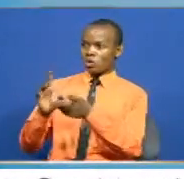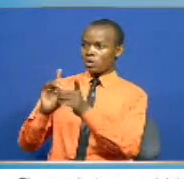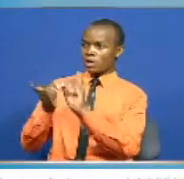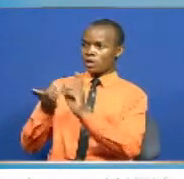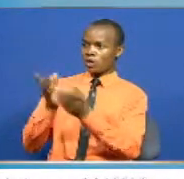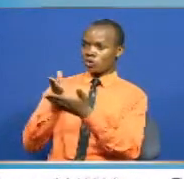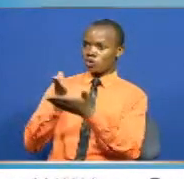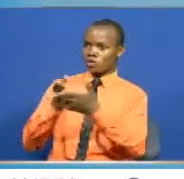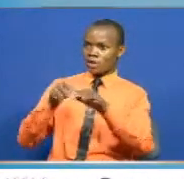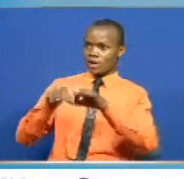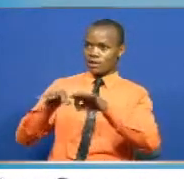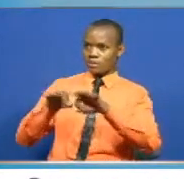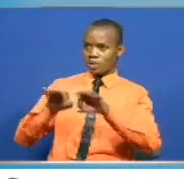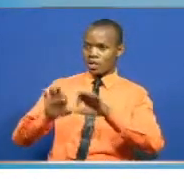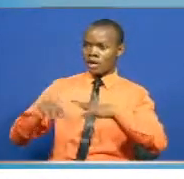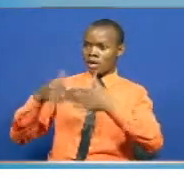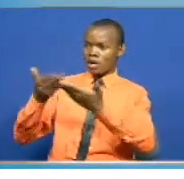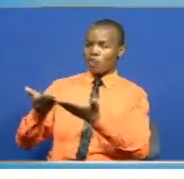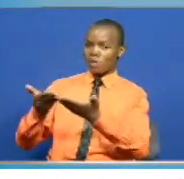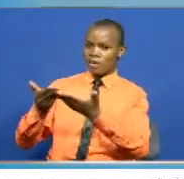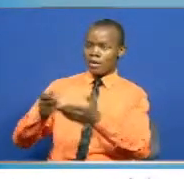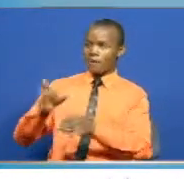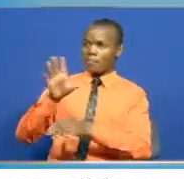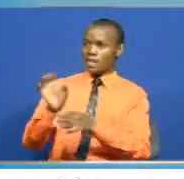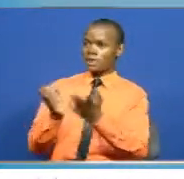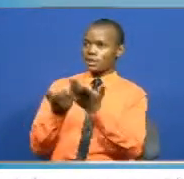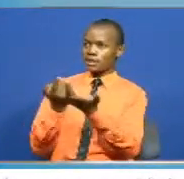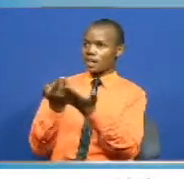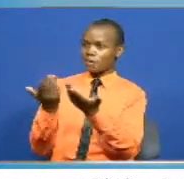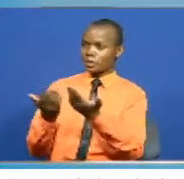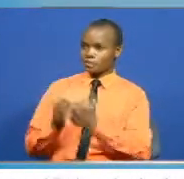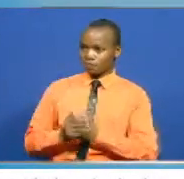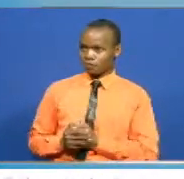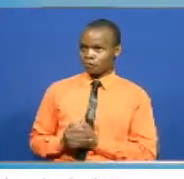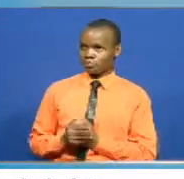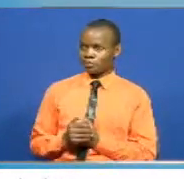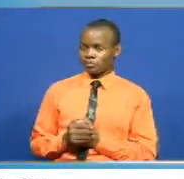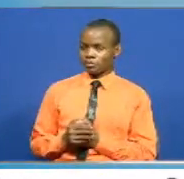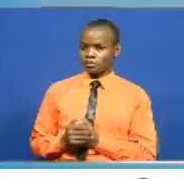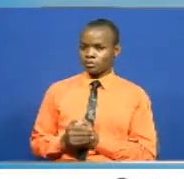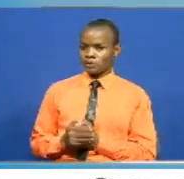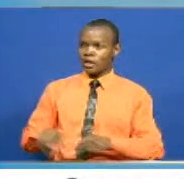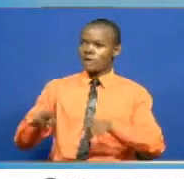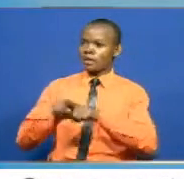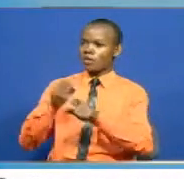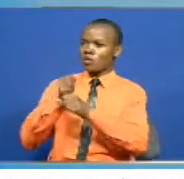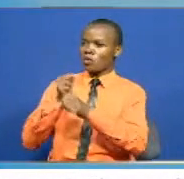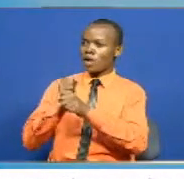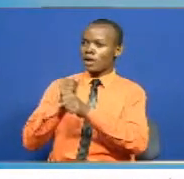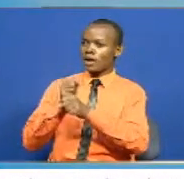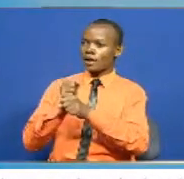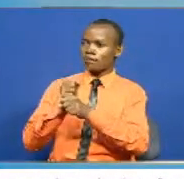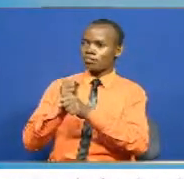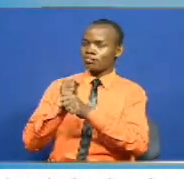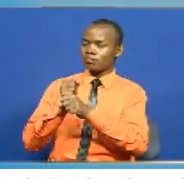breaks down the efficient field goal percentage and what we need to work on. You see,